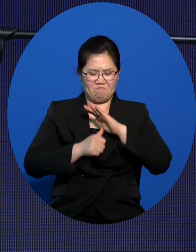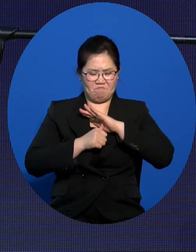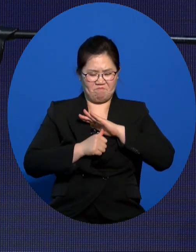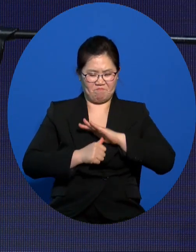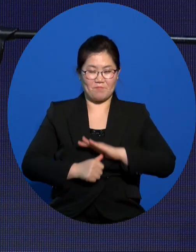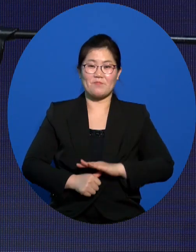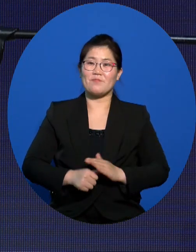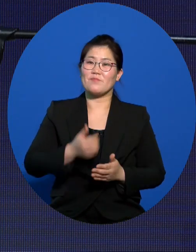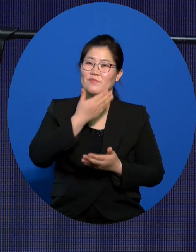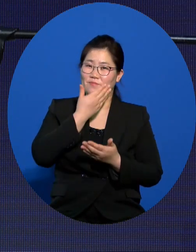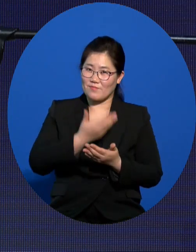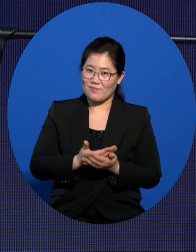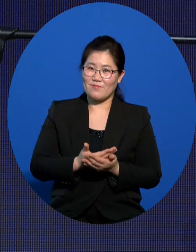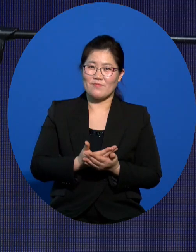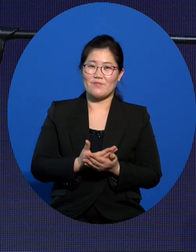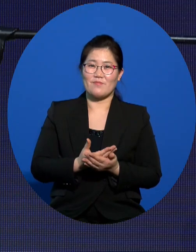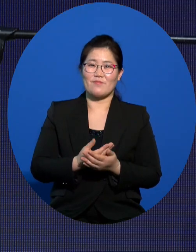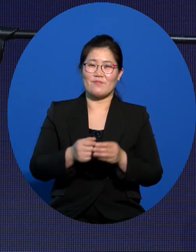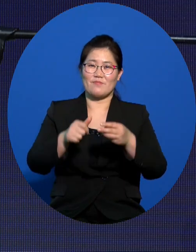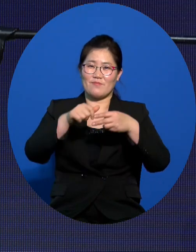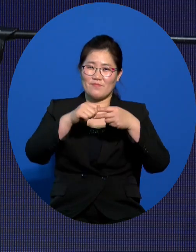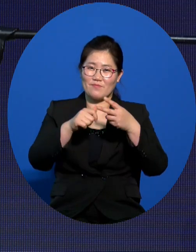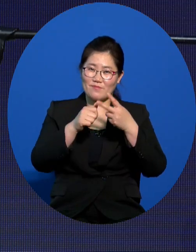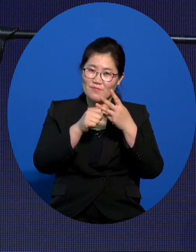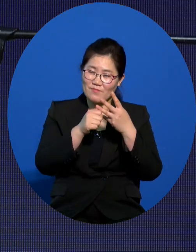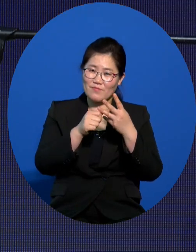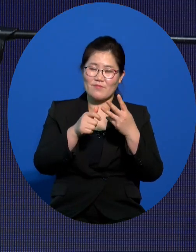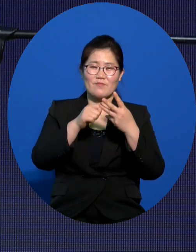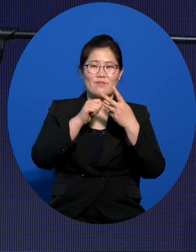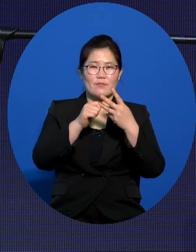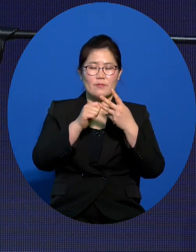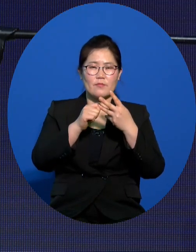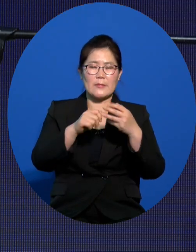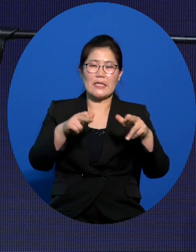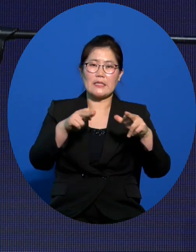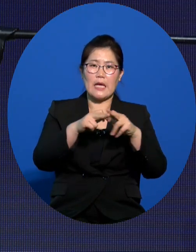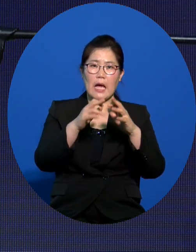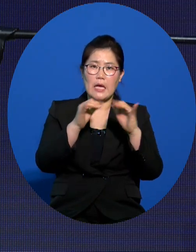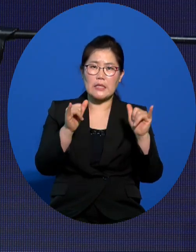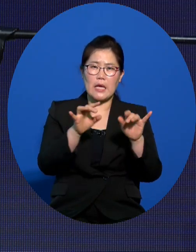We need to have patience. And